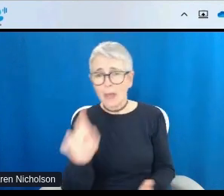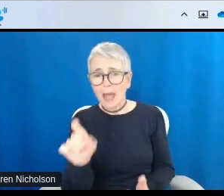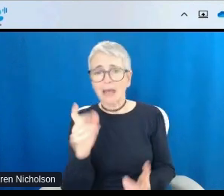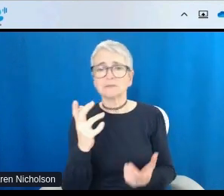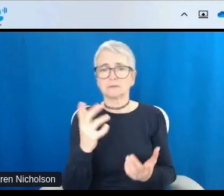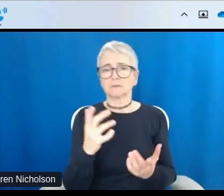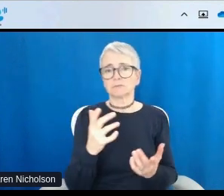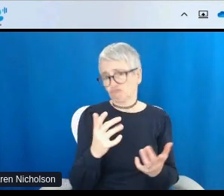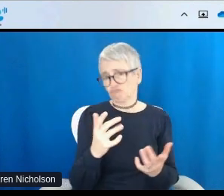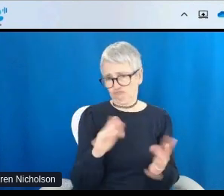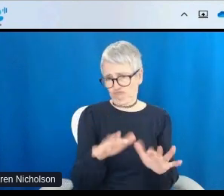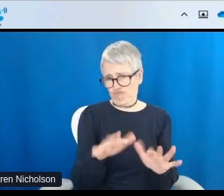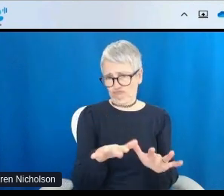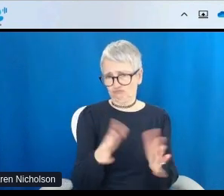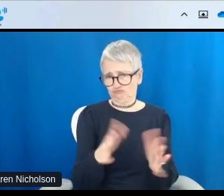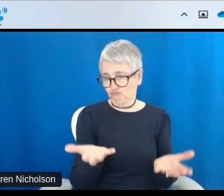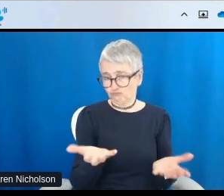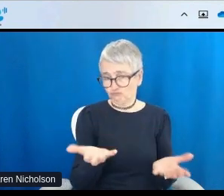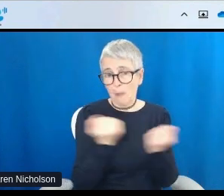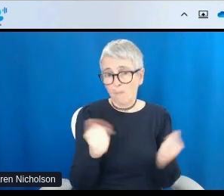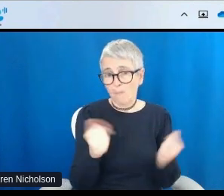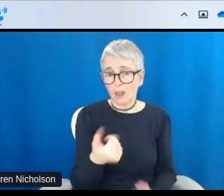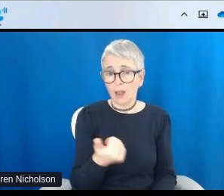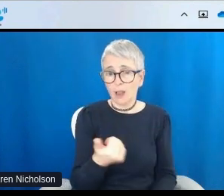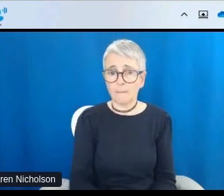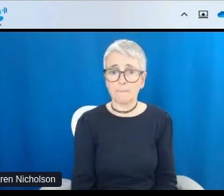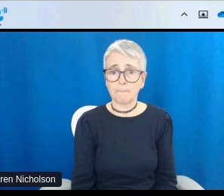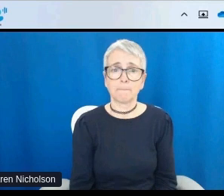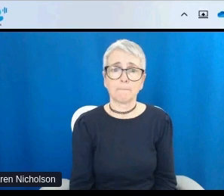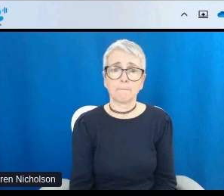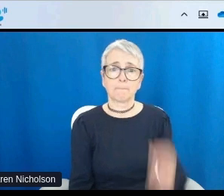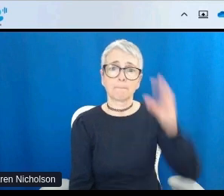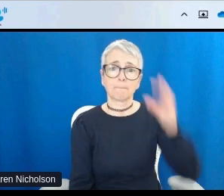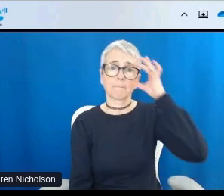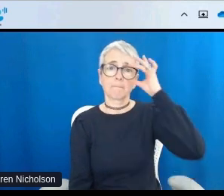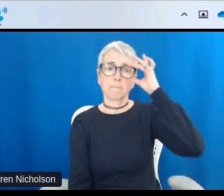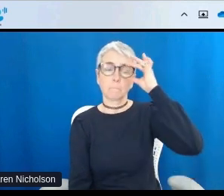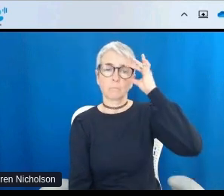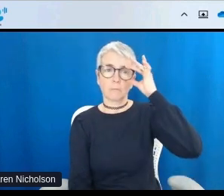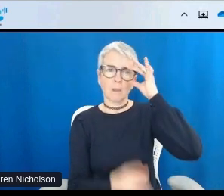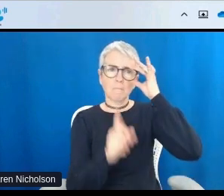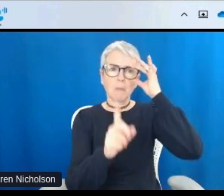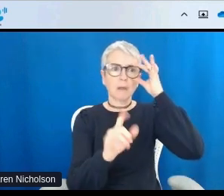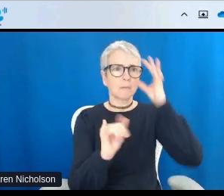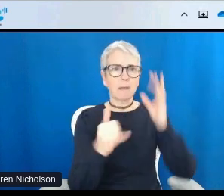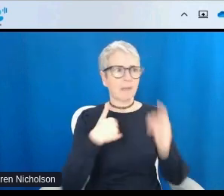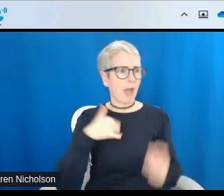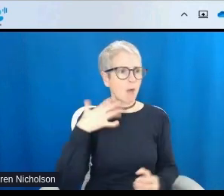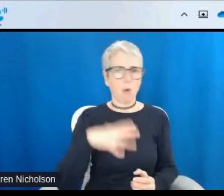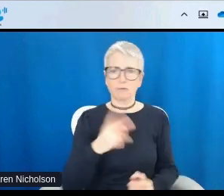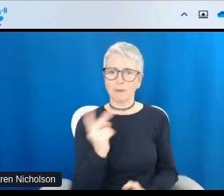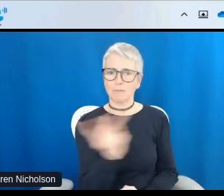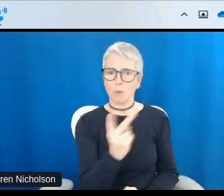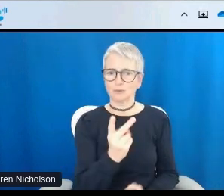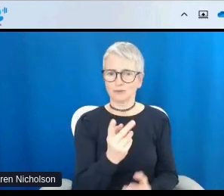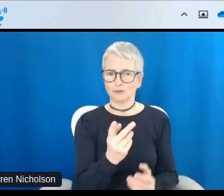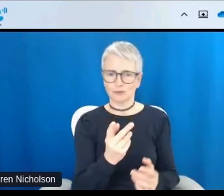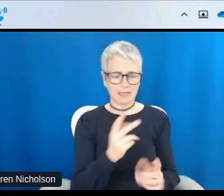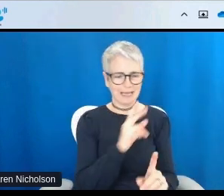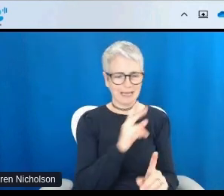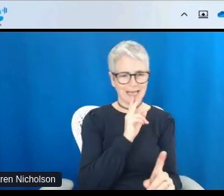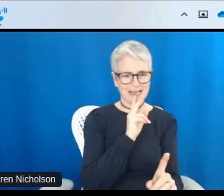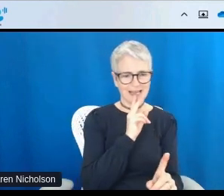there. So quite powerful capability there. But what if I want to get the best of both worlds of maybe dictating